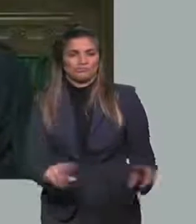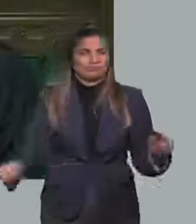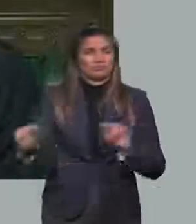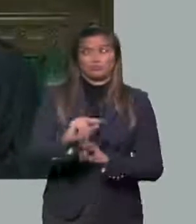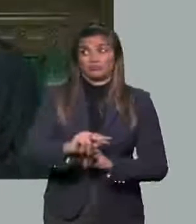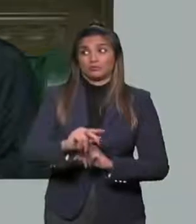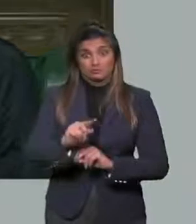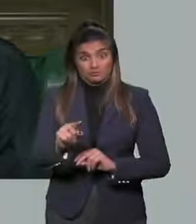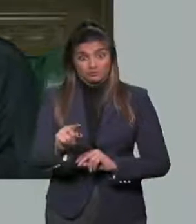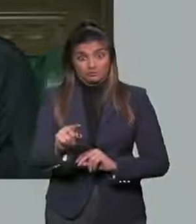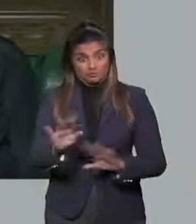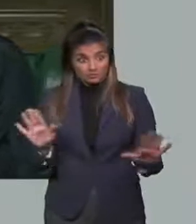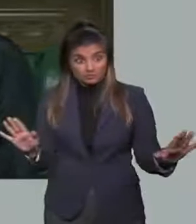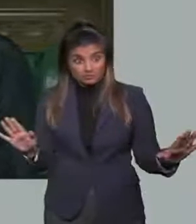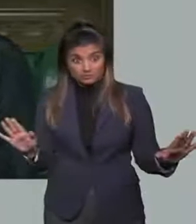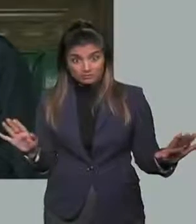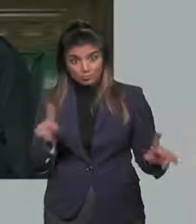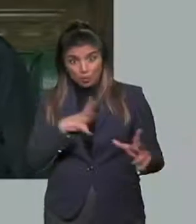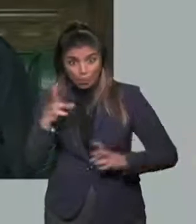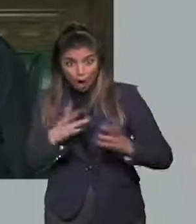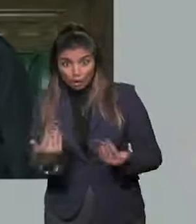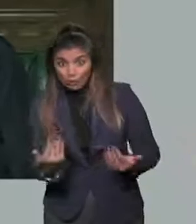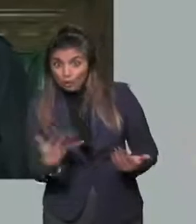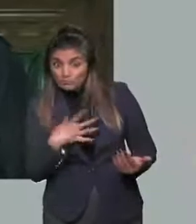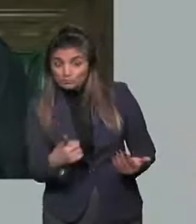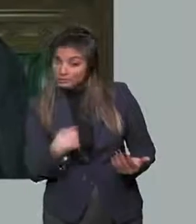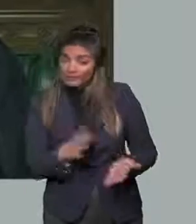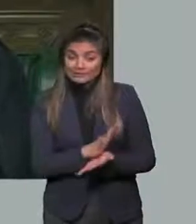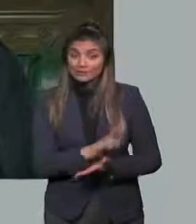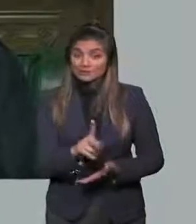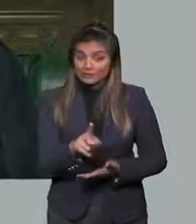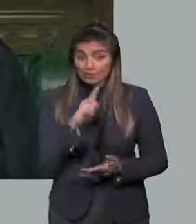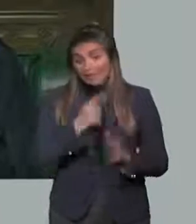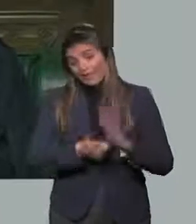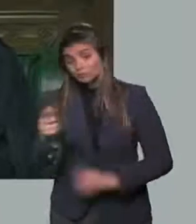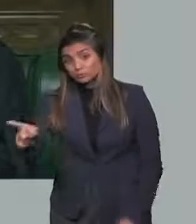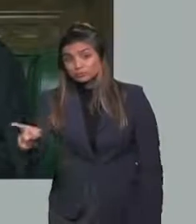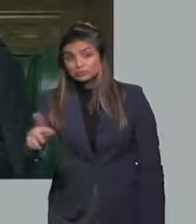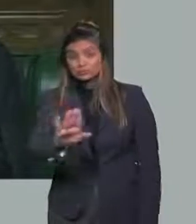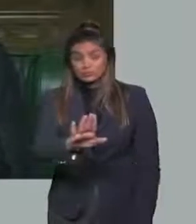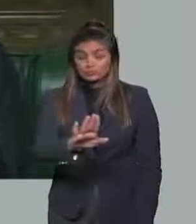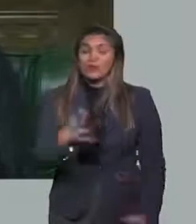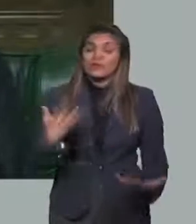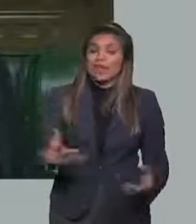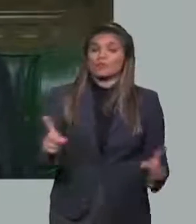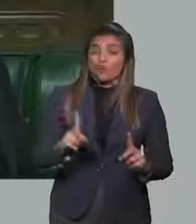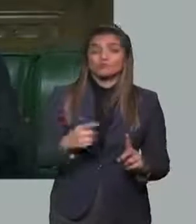Somebody wants to make a... If you want a little argument, I'm more than happy, because we can argue outside when you're there. But